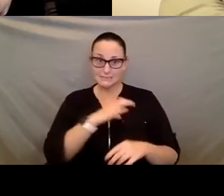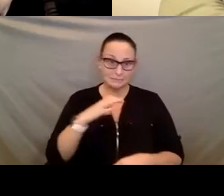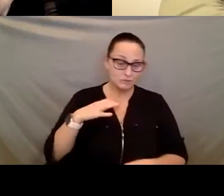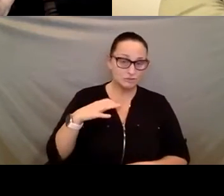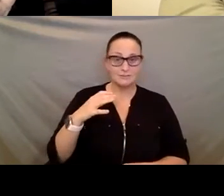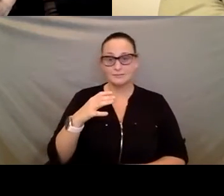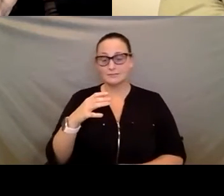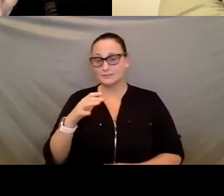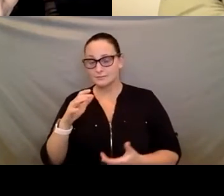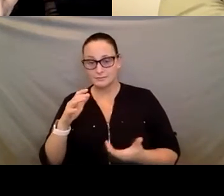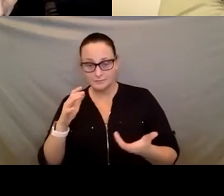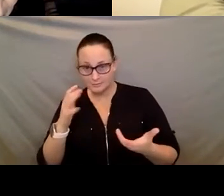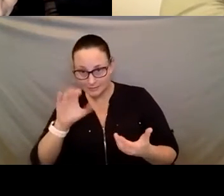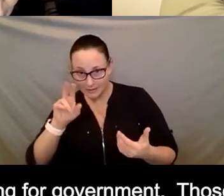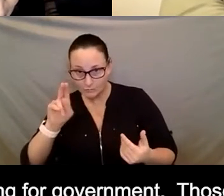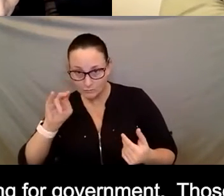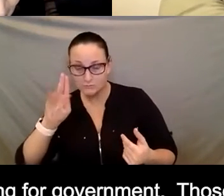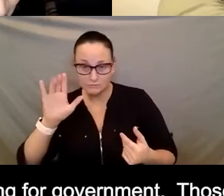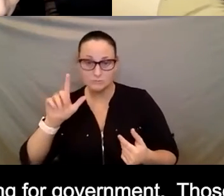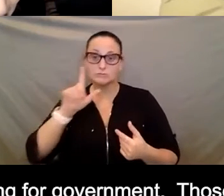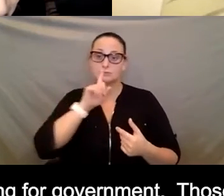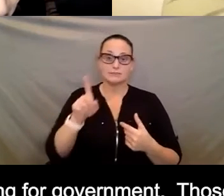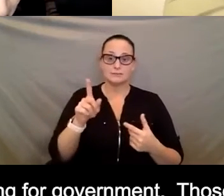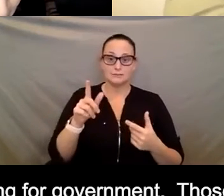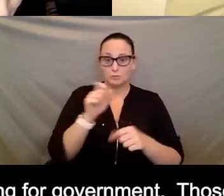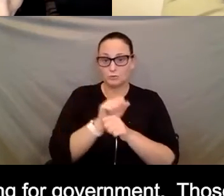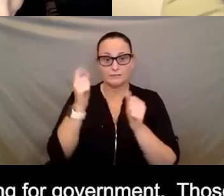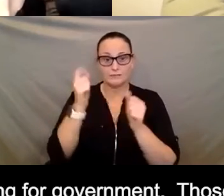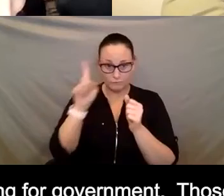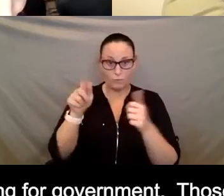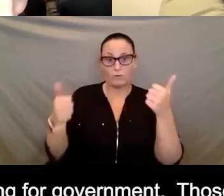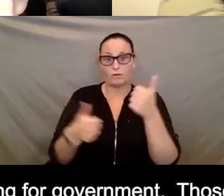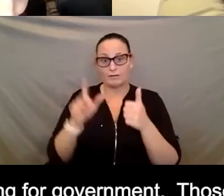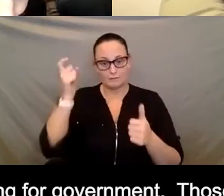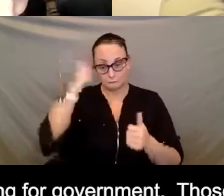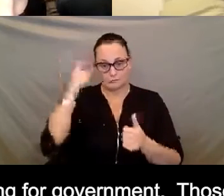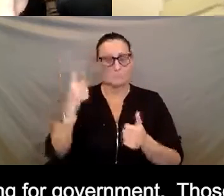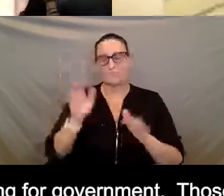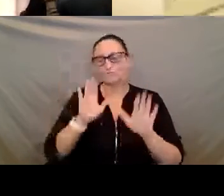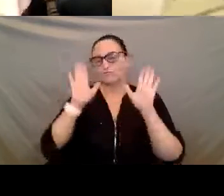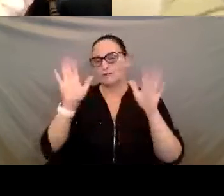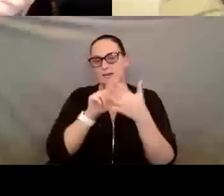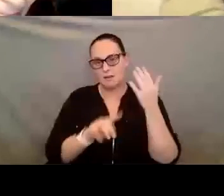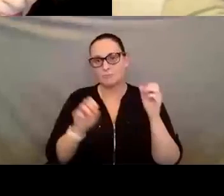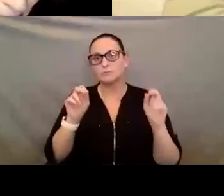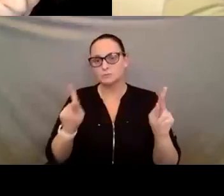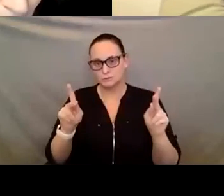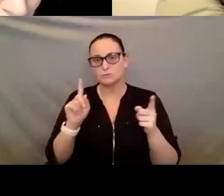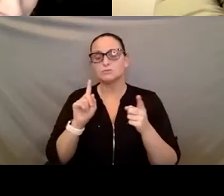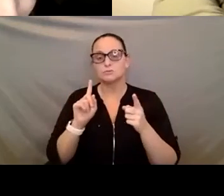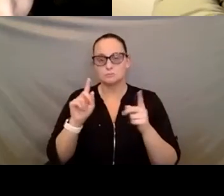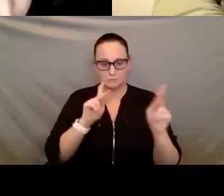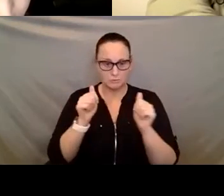the councils, running for office, or working for government. Those are great opportunities to move people